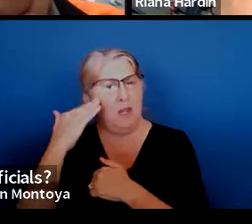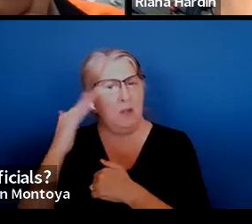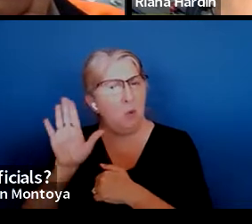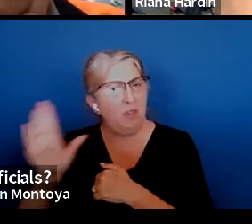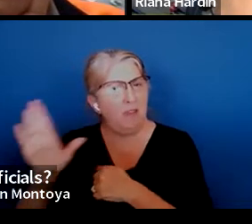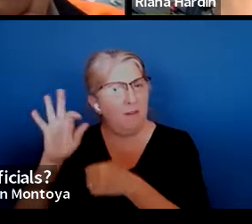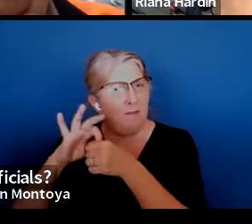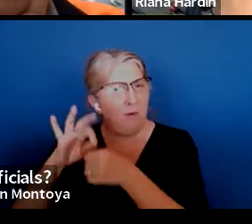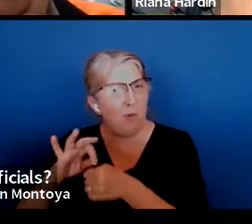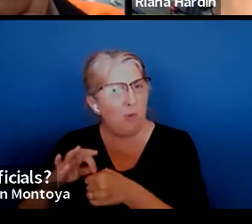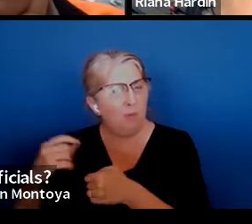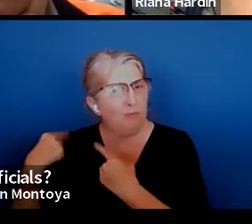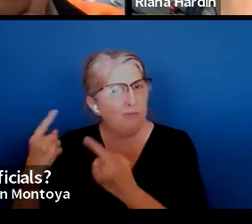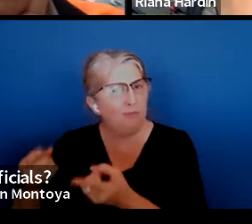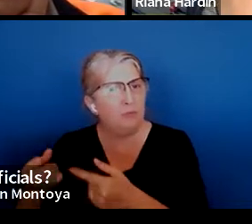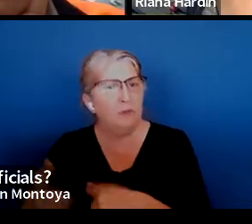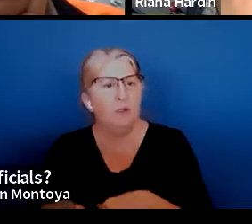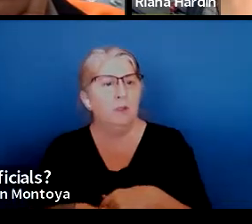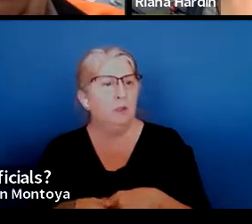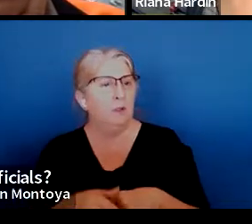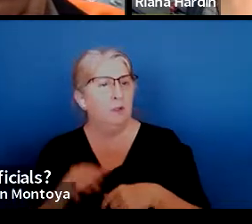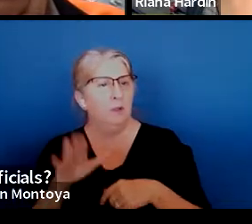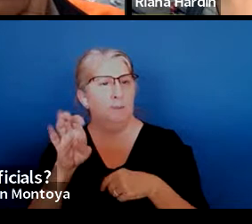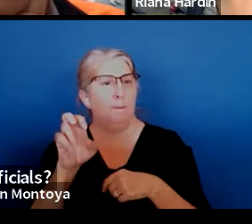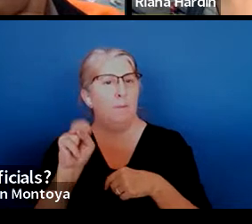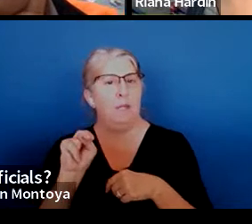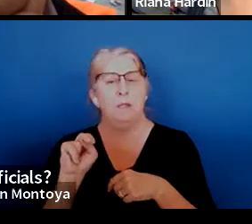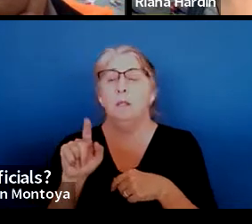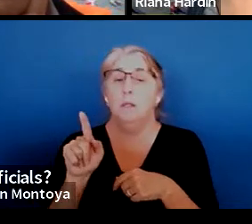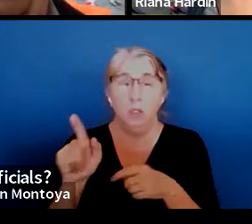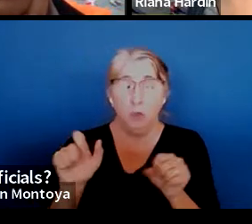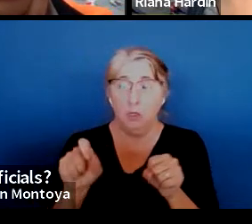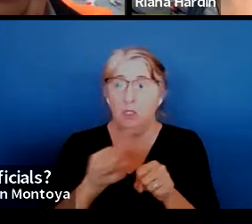You can, in fact, just go to